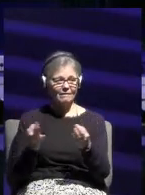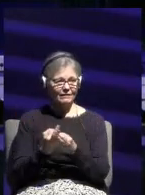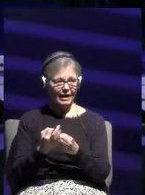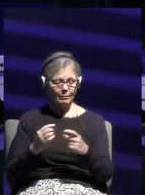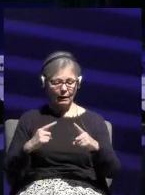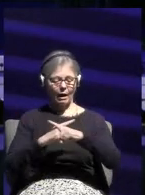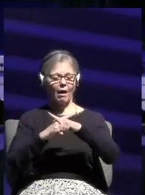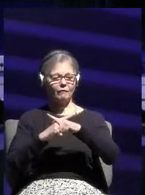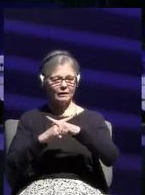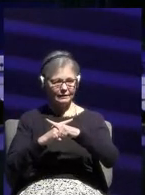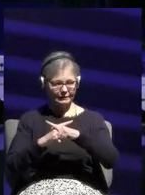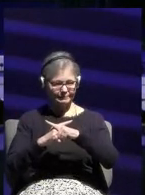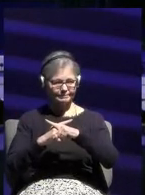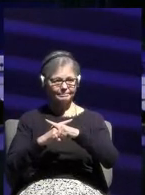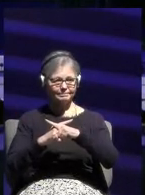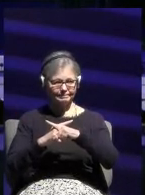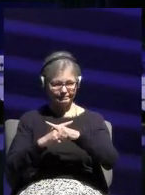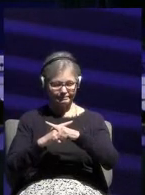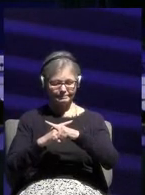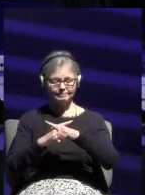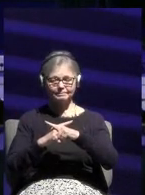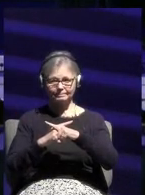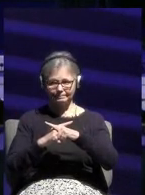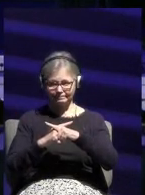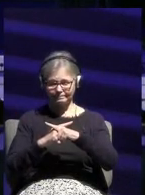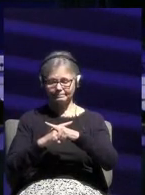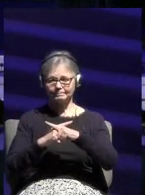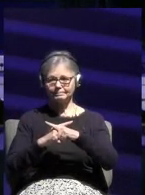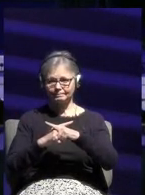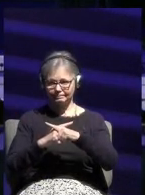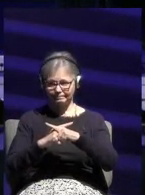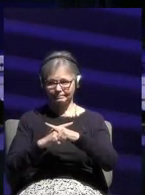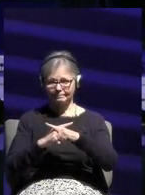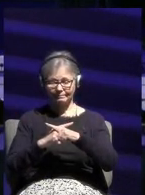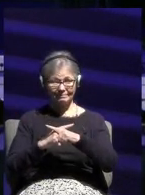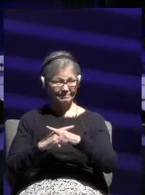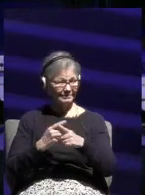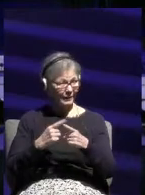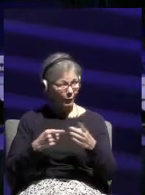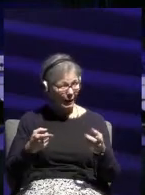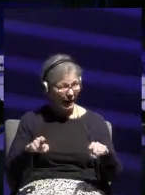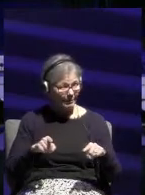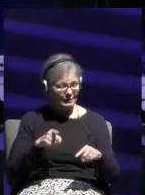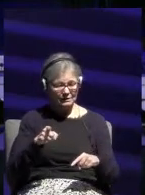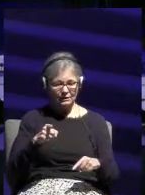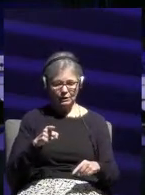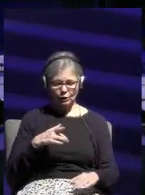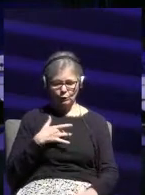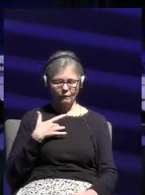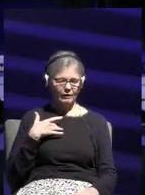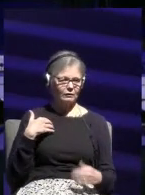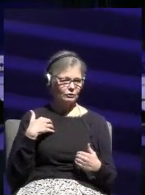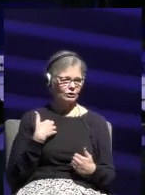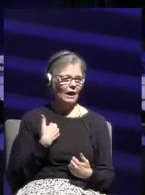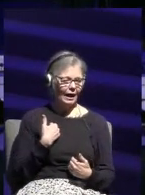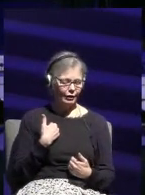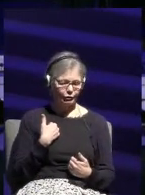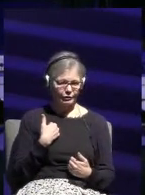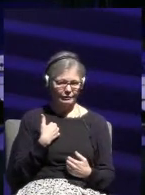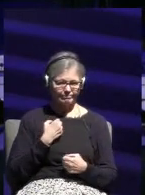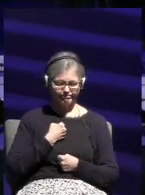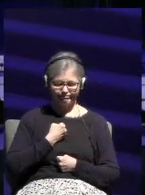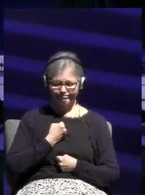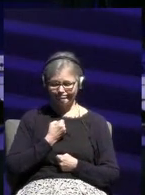conflict. And what does this do? This makes us weary. And